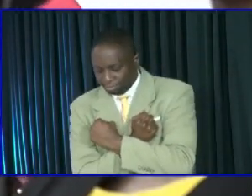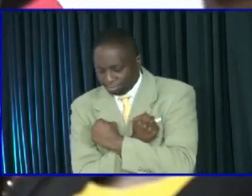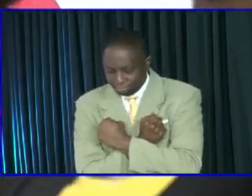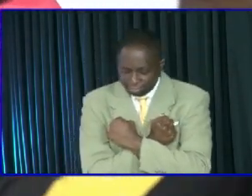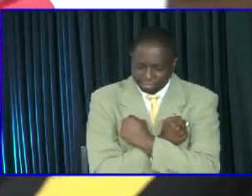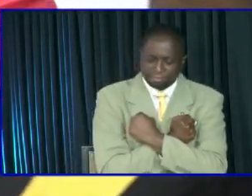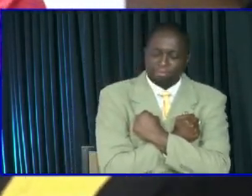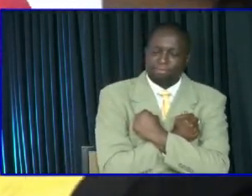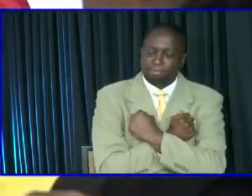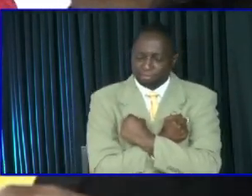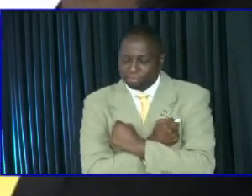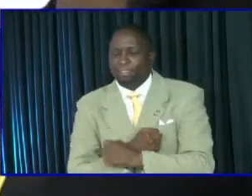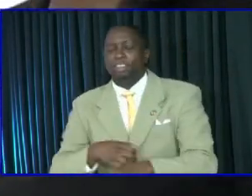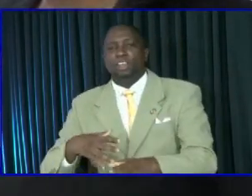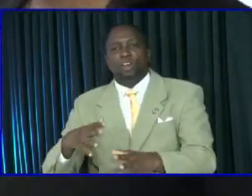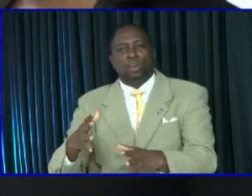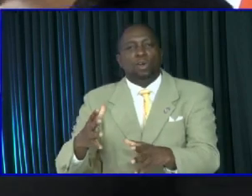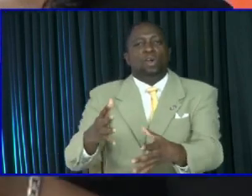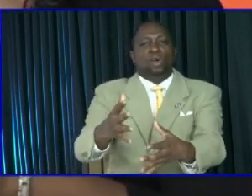love.